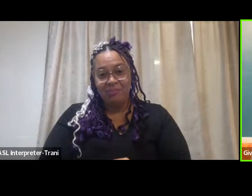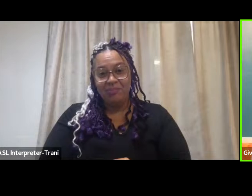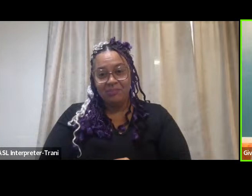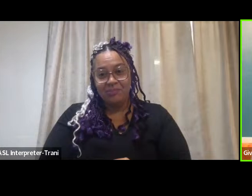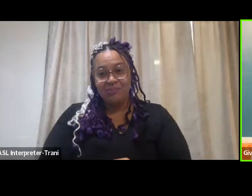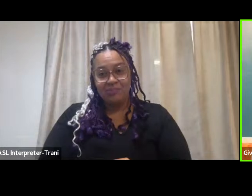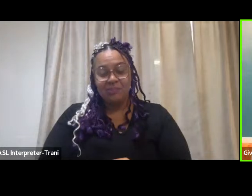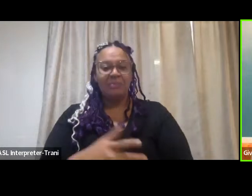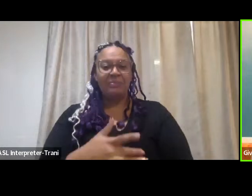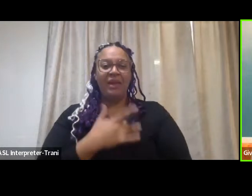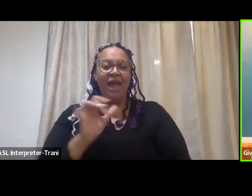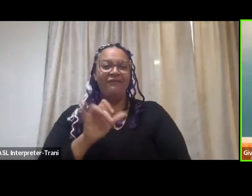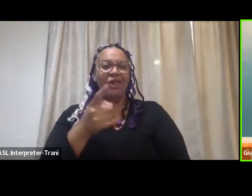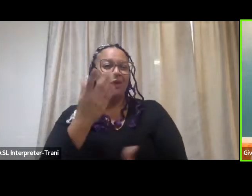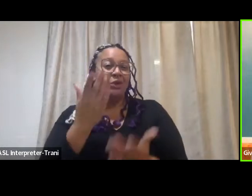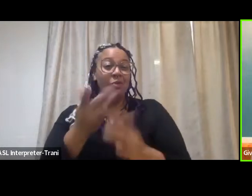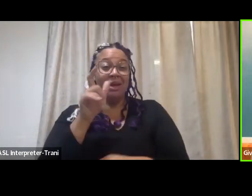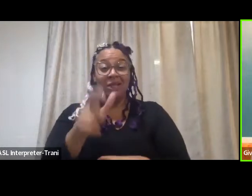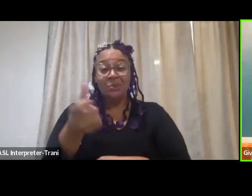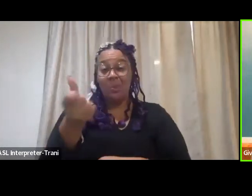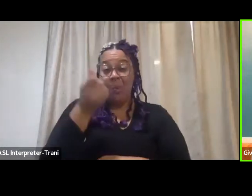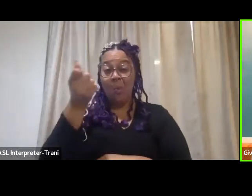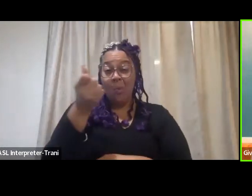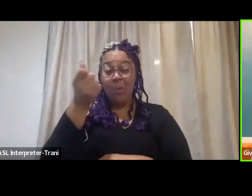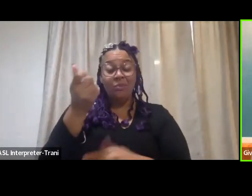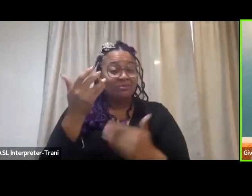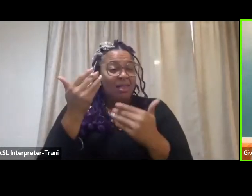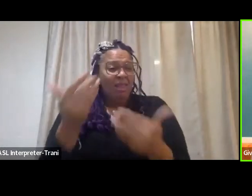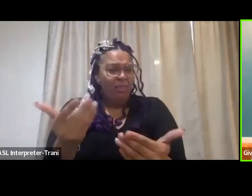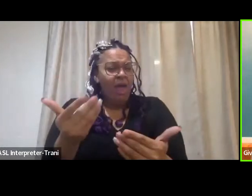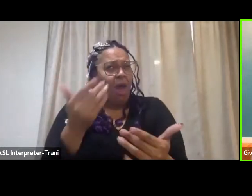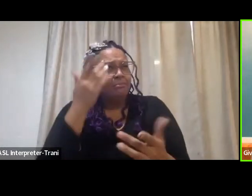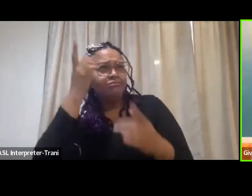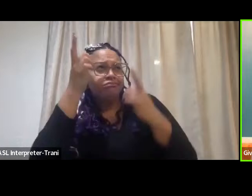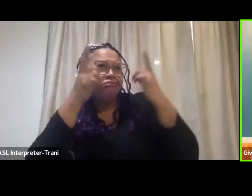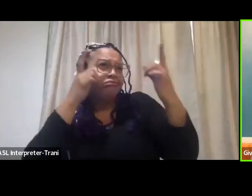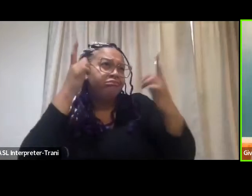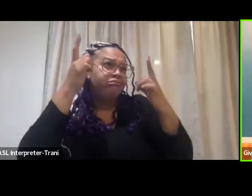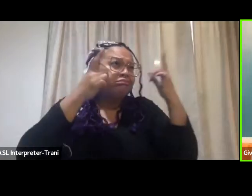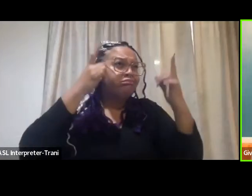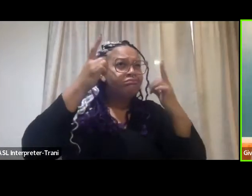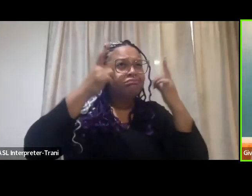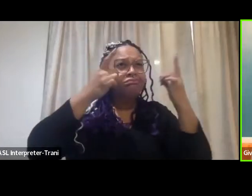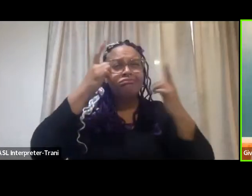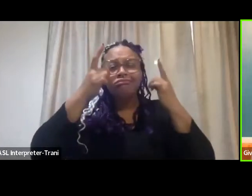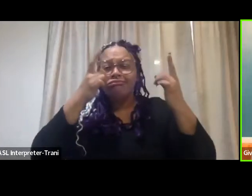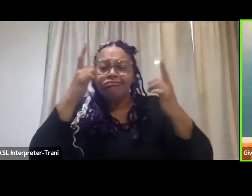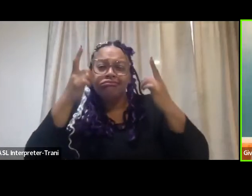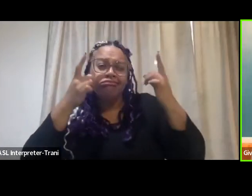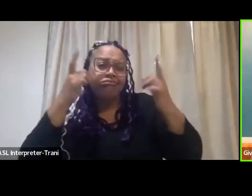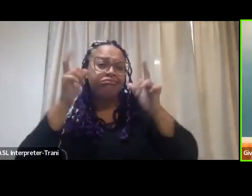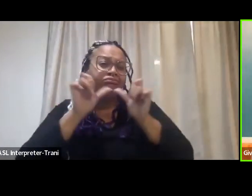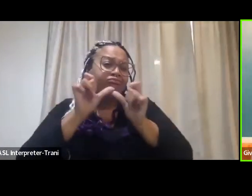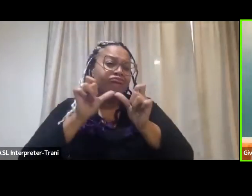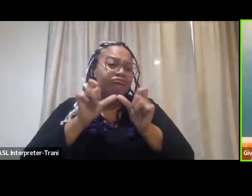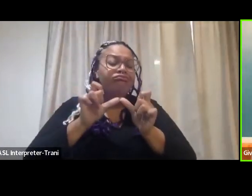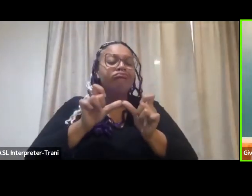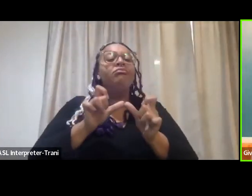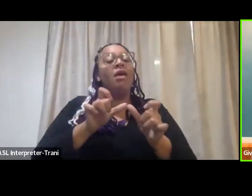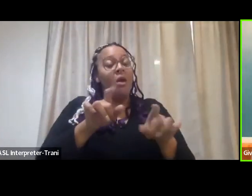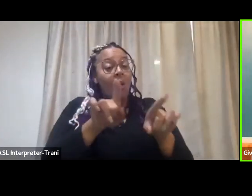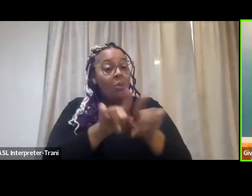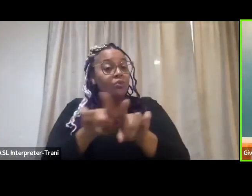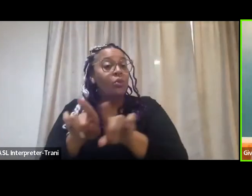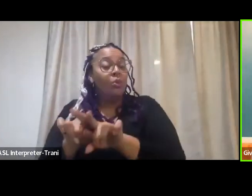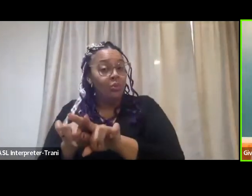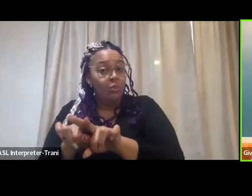I feel like you might need to hold on to them for a second, let them cook. Let them cook for a second. And